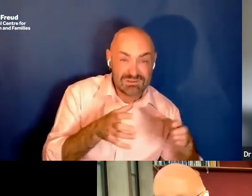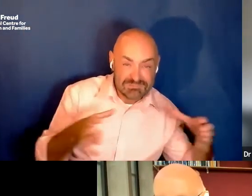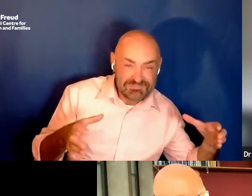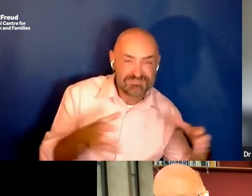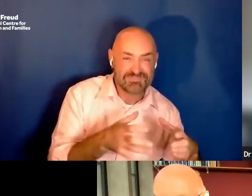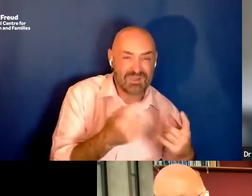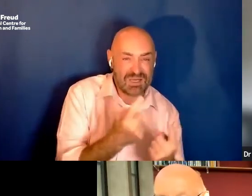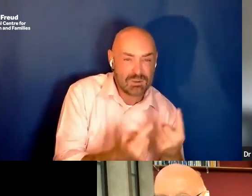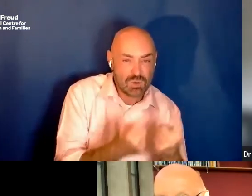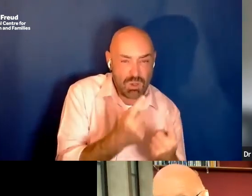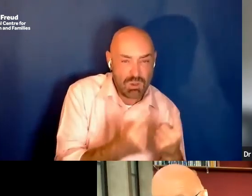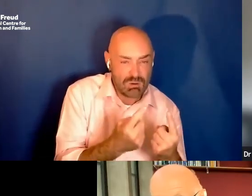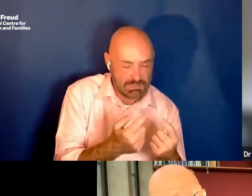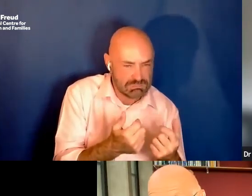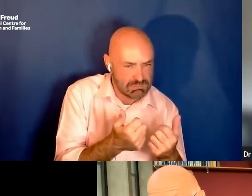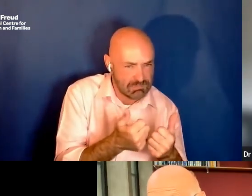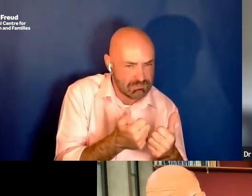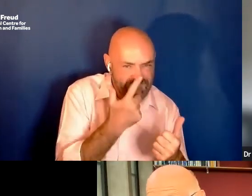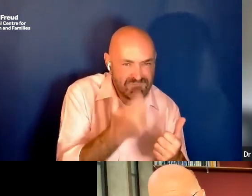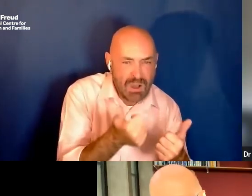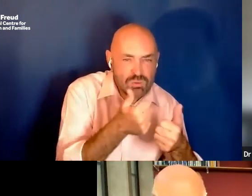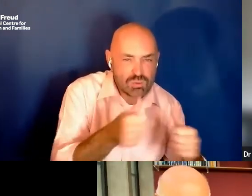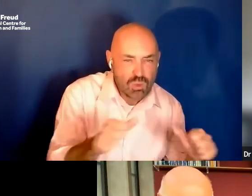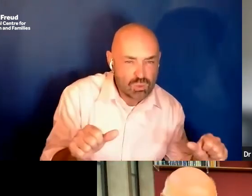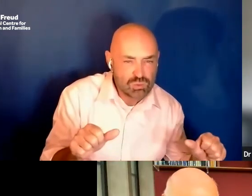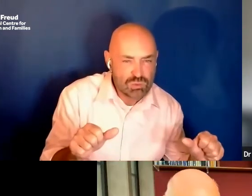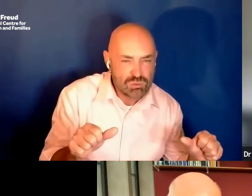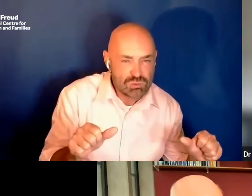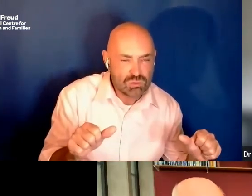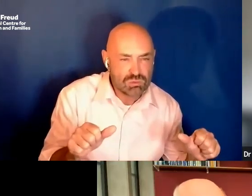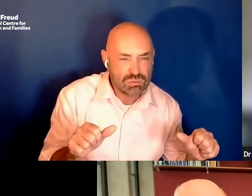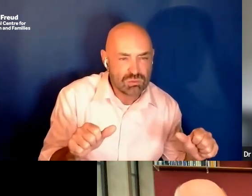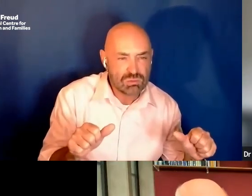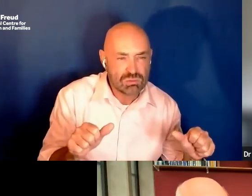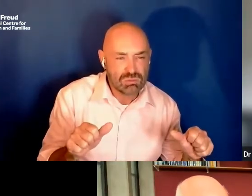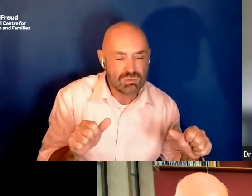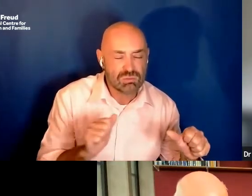than individually, with